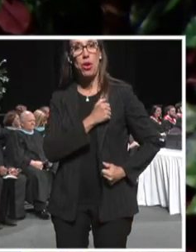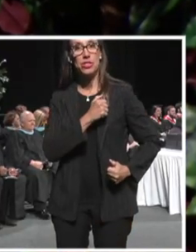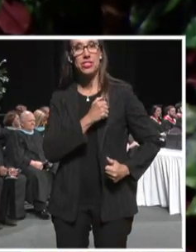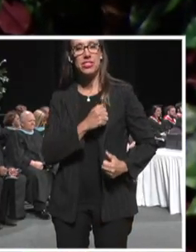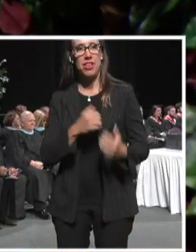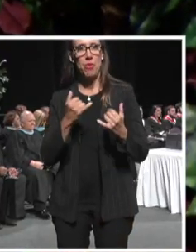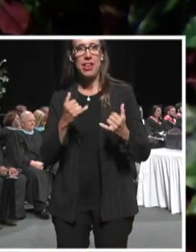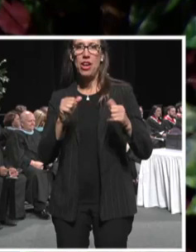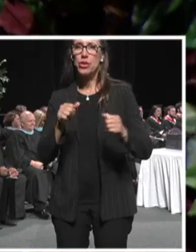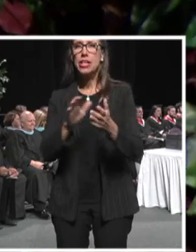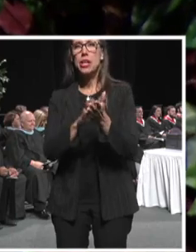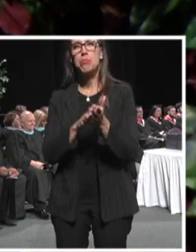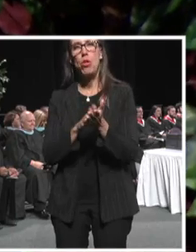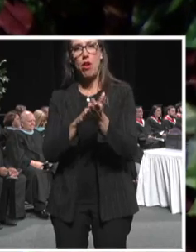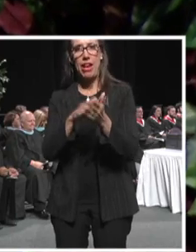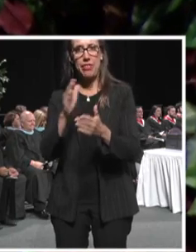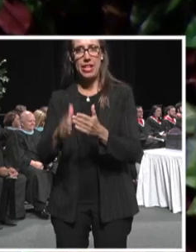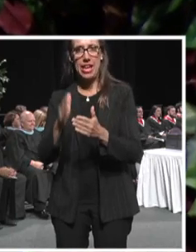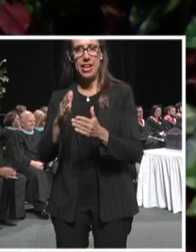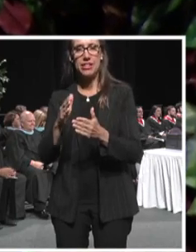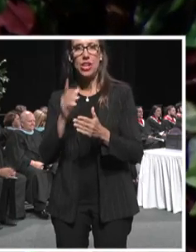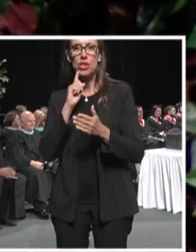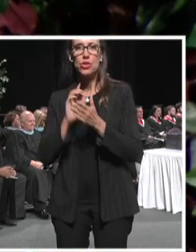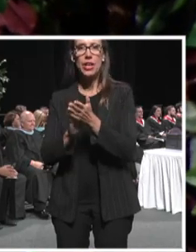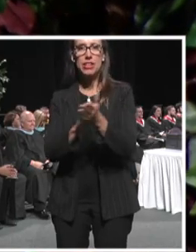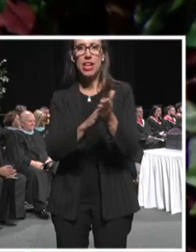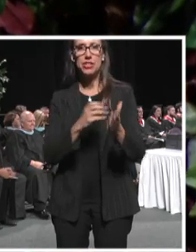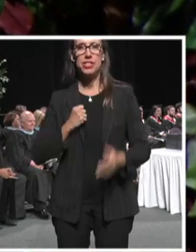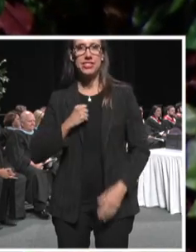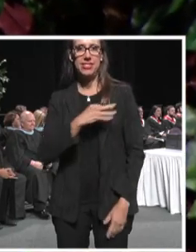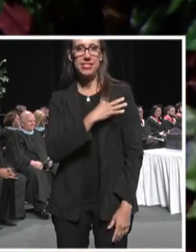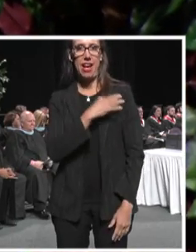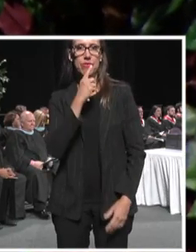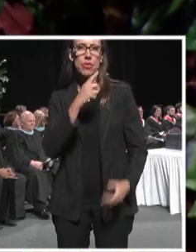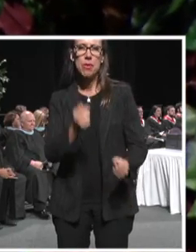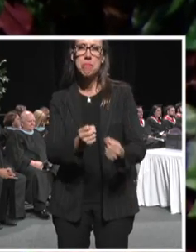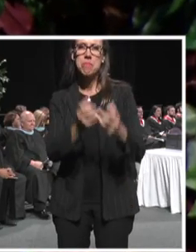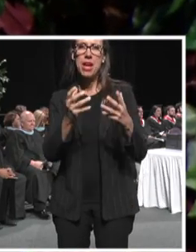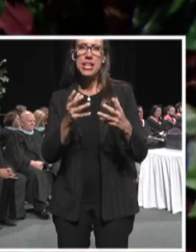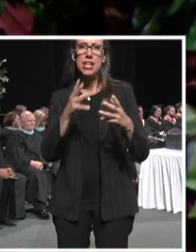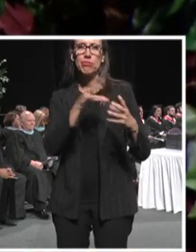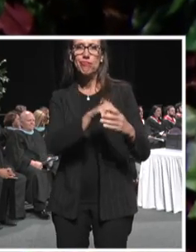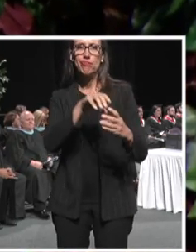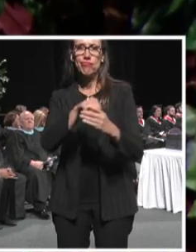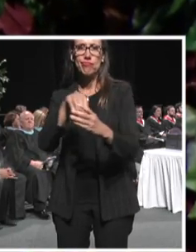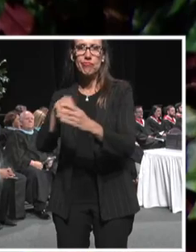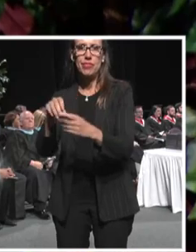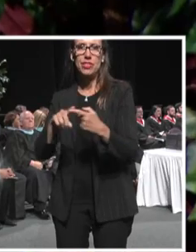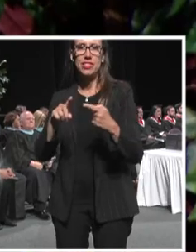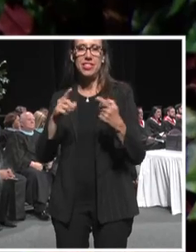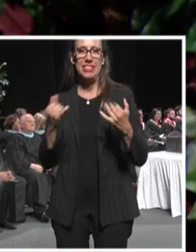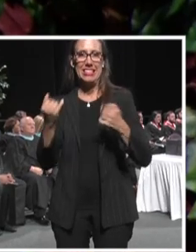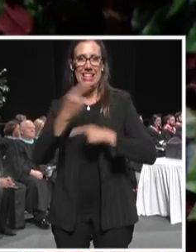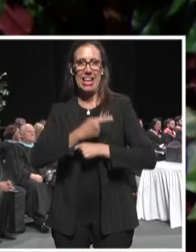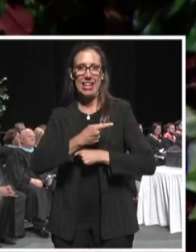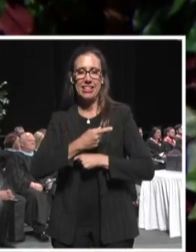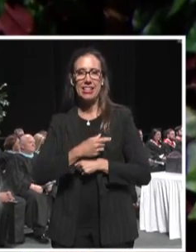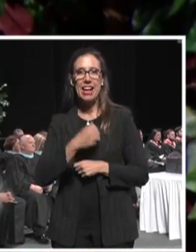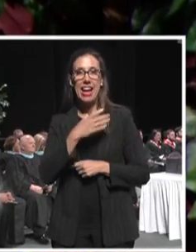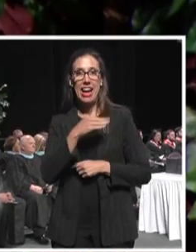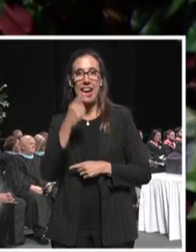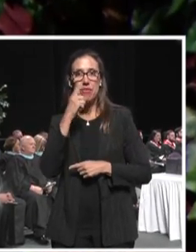and you can applaud at the end, to acknowledge our staff members for their many contributions to this occasion and for